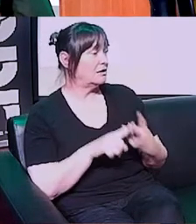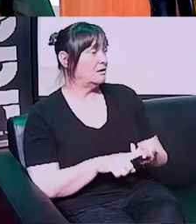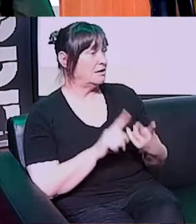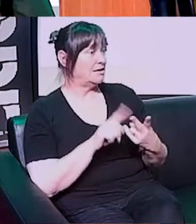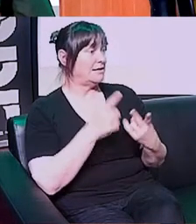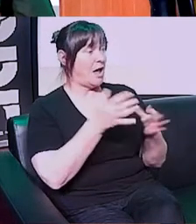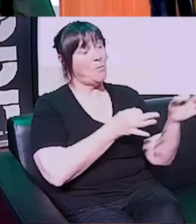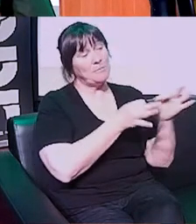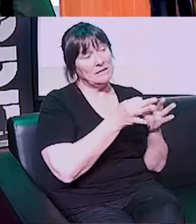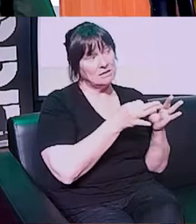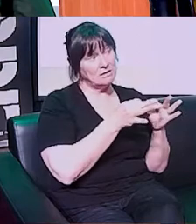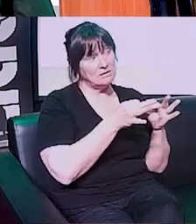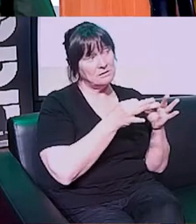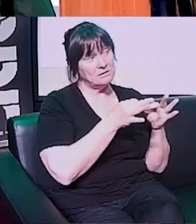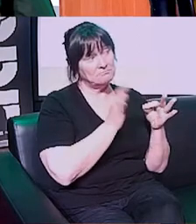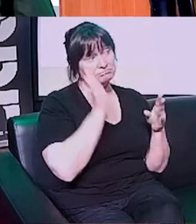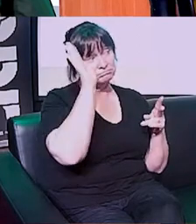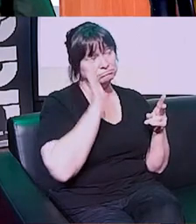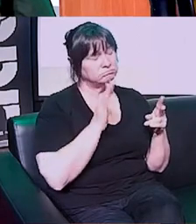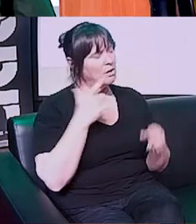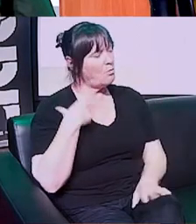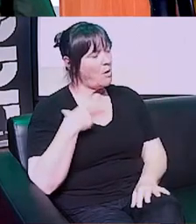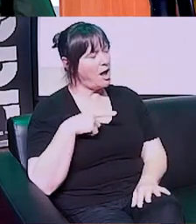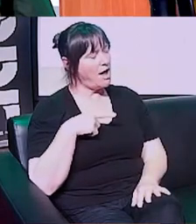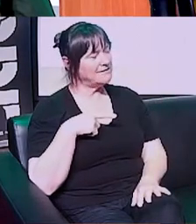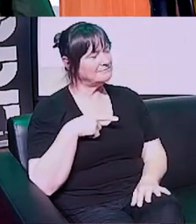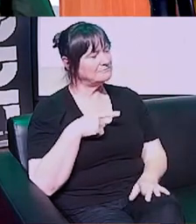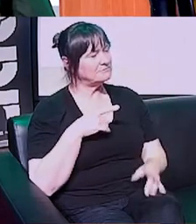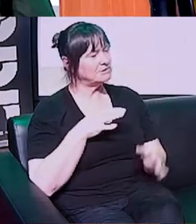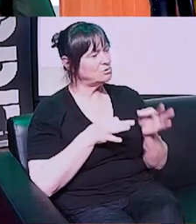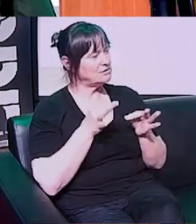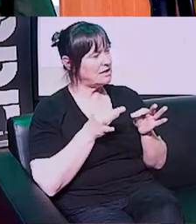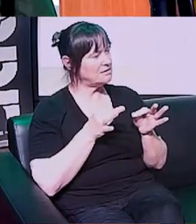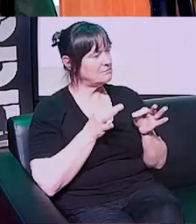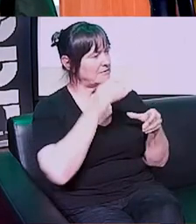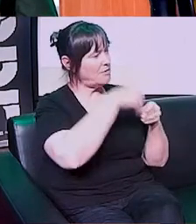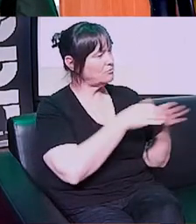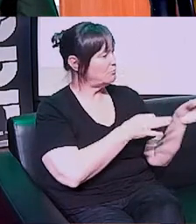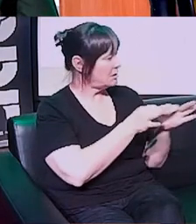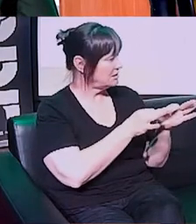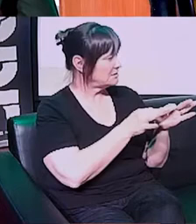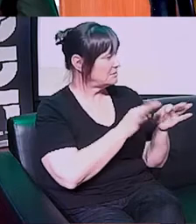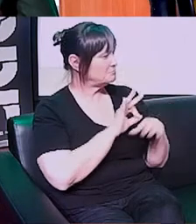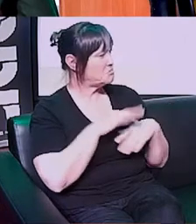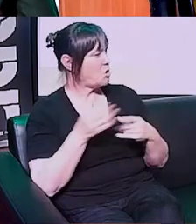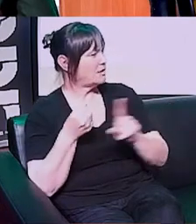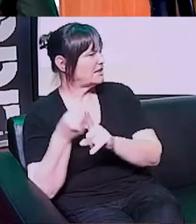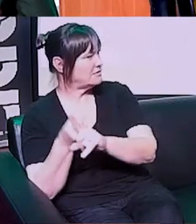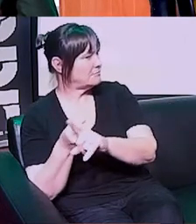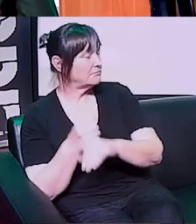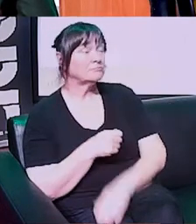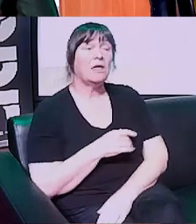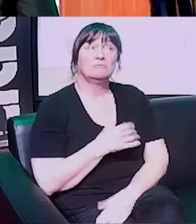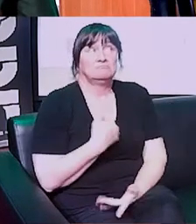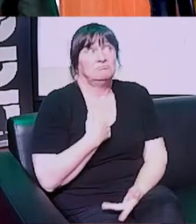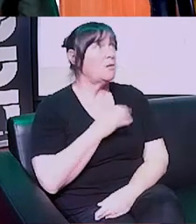into the political space. What's tempted you into this side of things instead of the activism? Well, I'm not the first activist